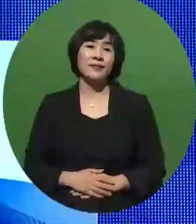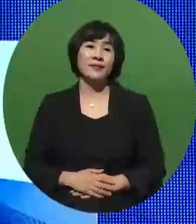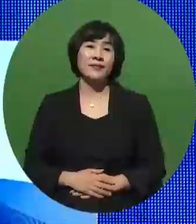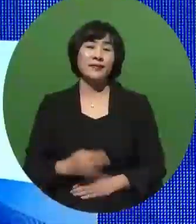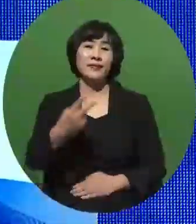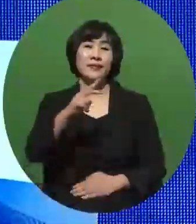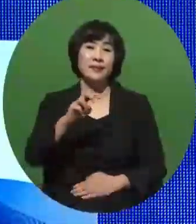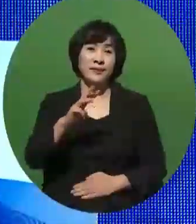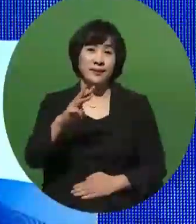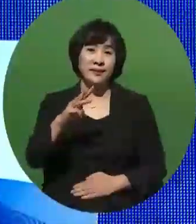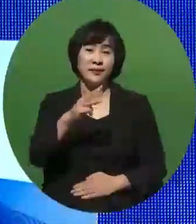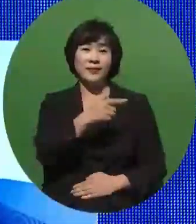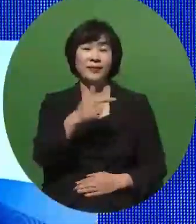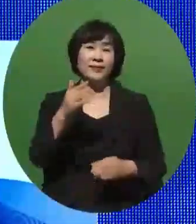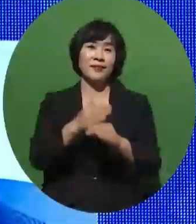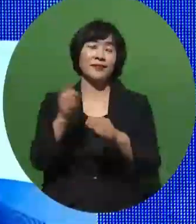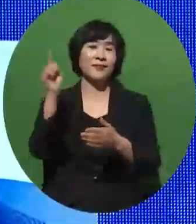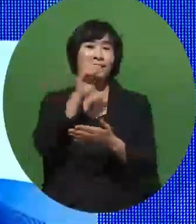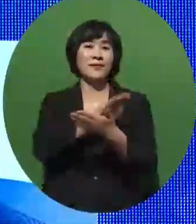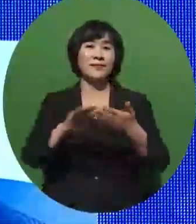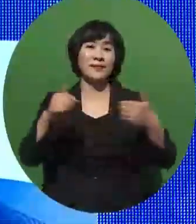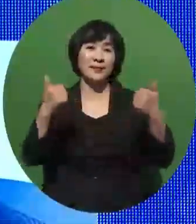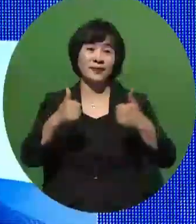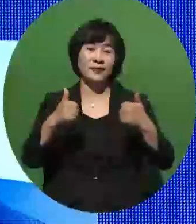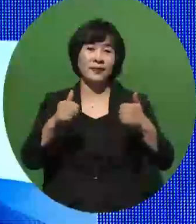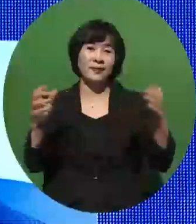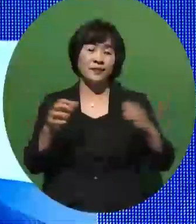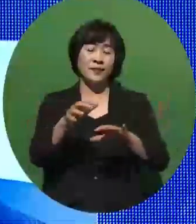Good morning, everyone.